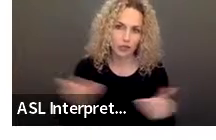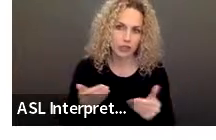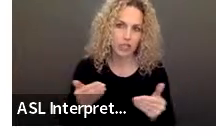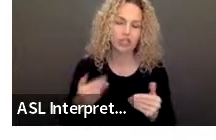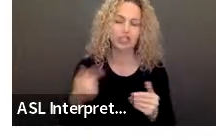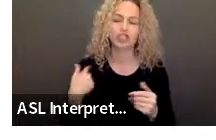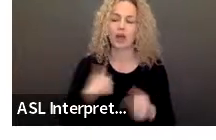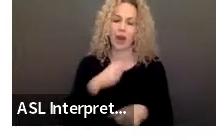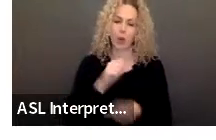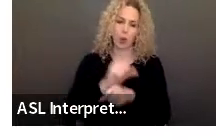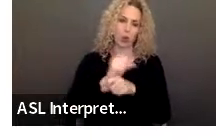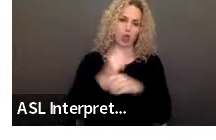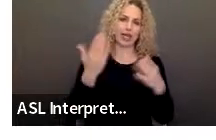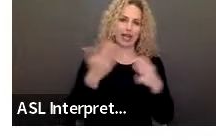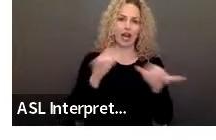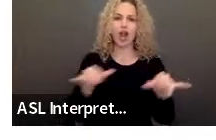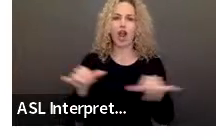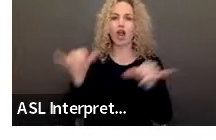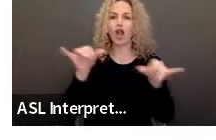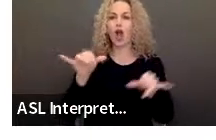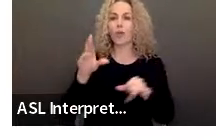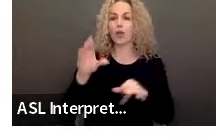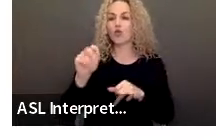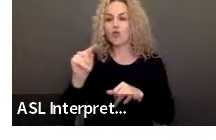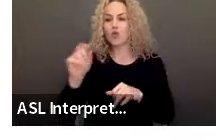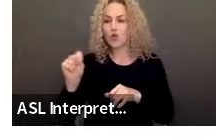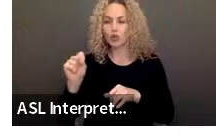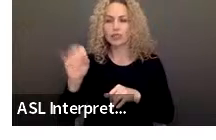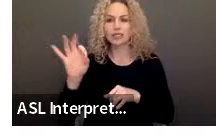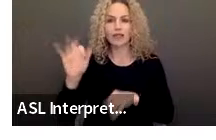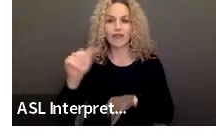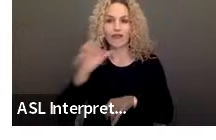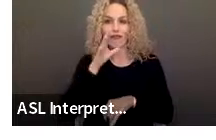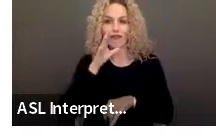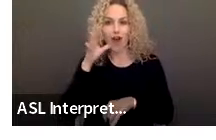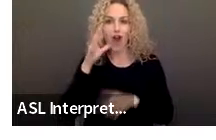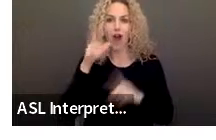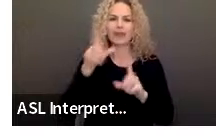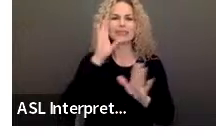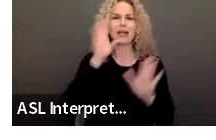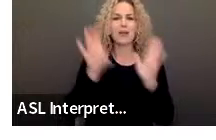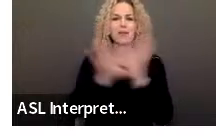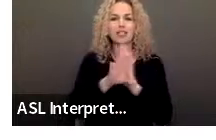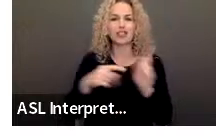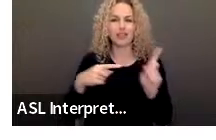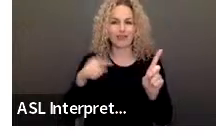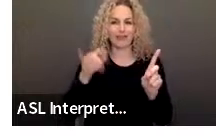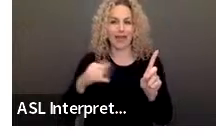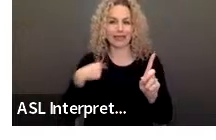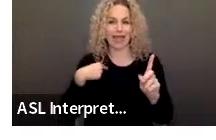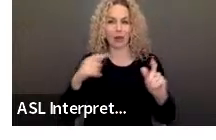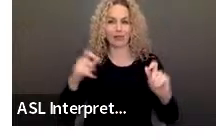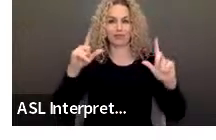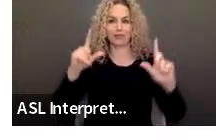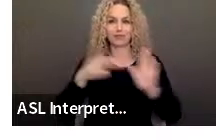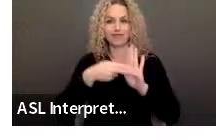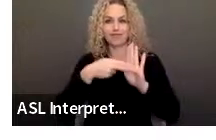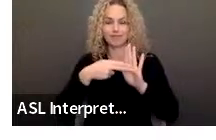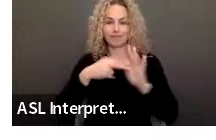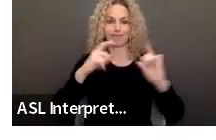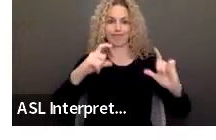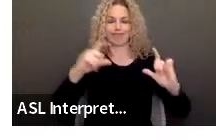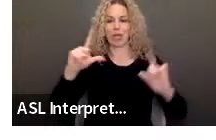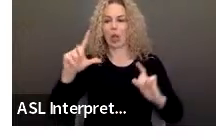our work here at Common Roots Farm. It is a picture of our logo, which is a